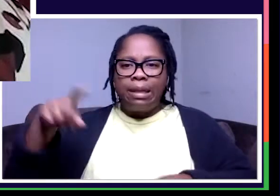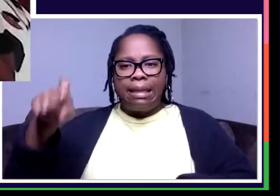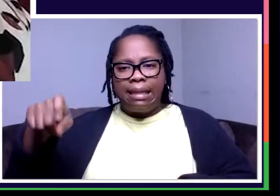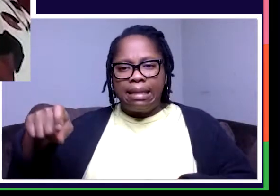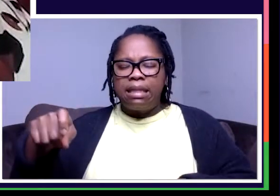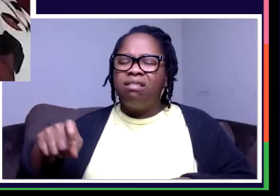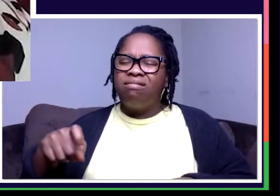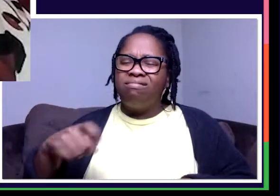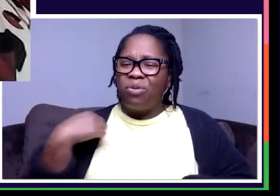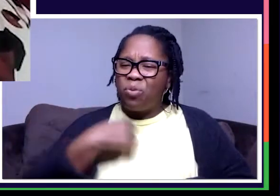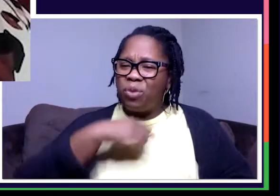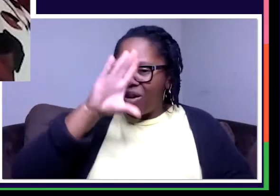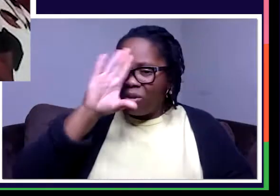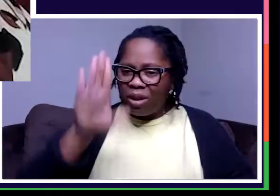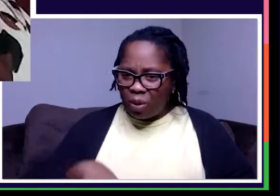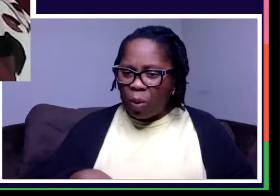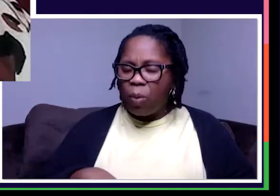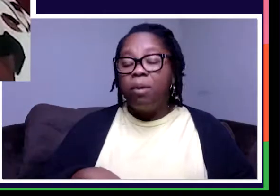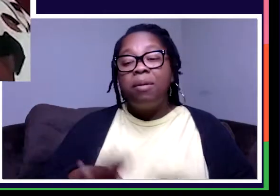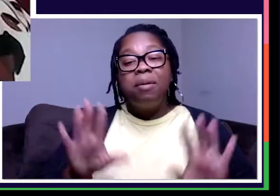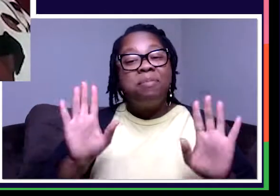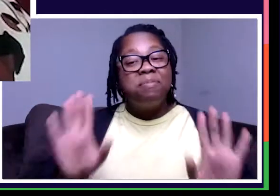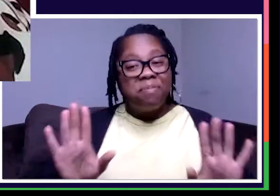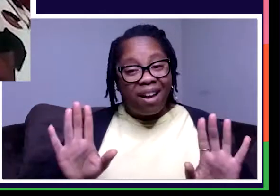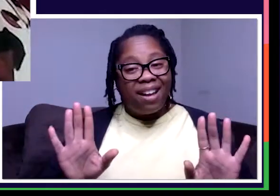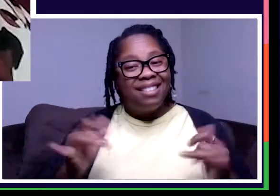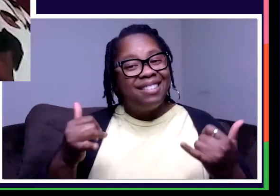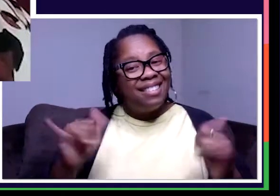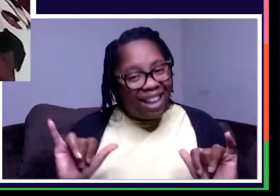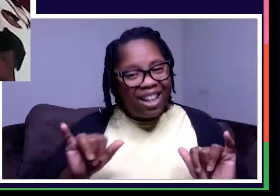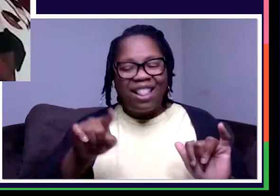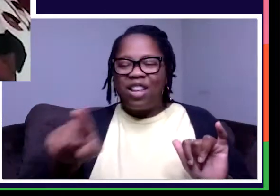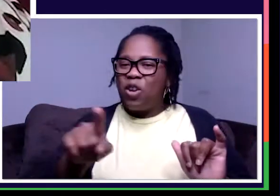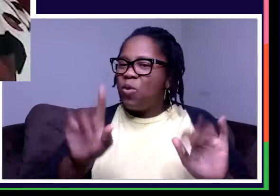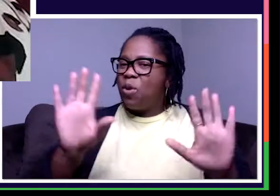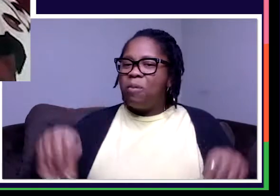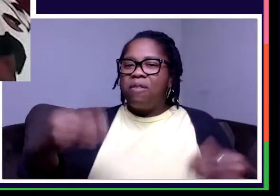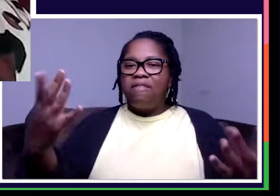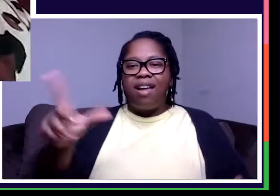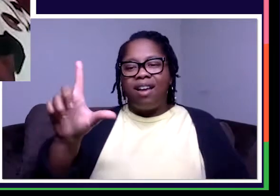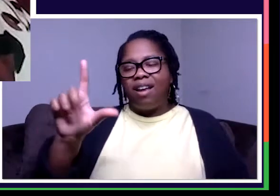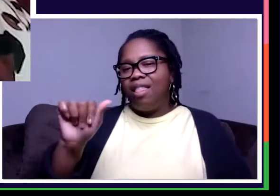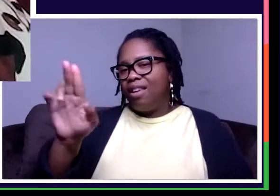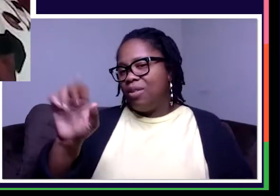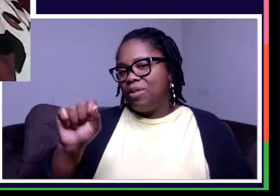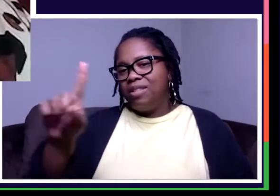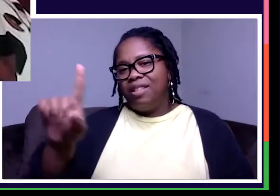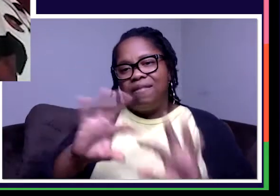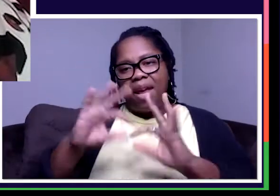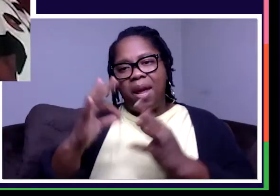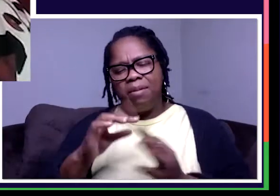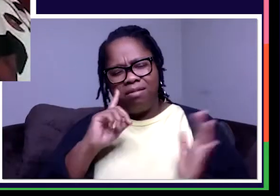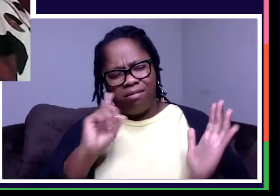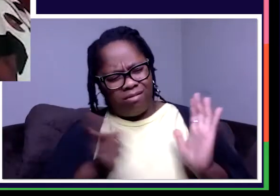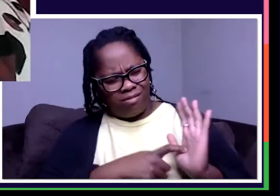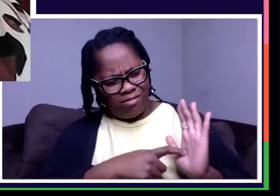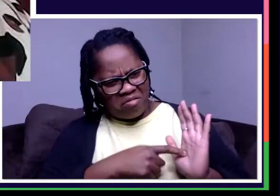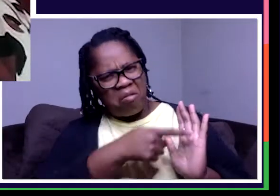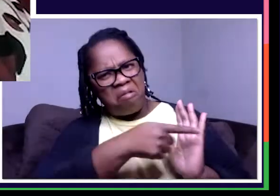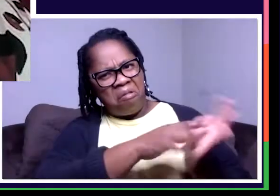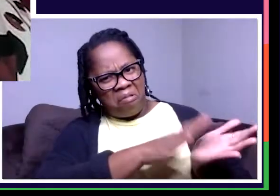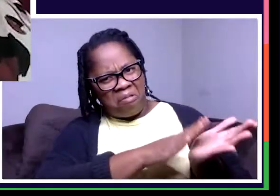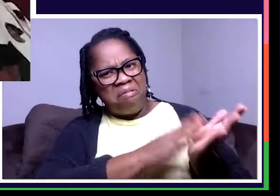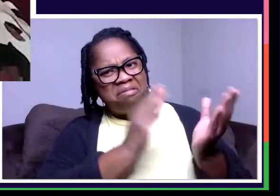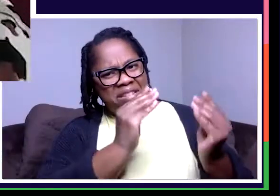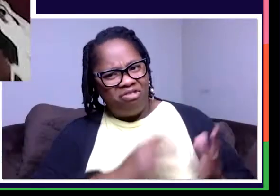need students. We all know that, but you are delivering, and LAUSD